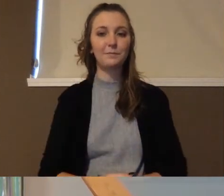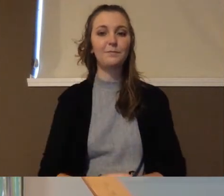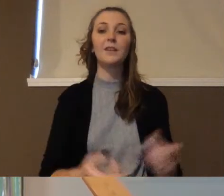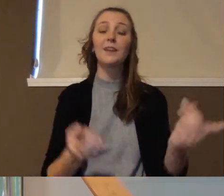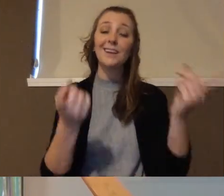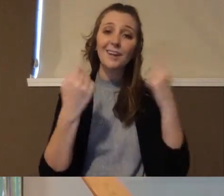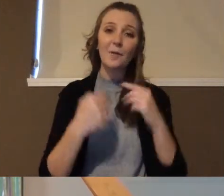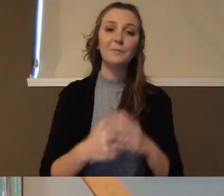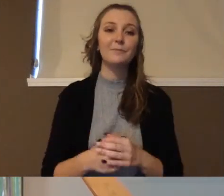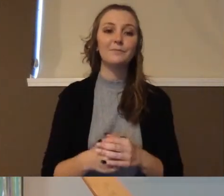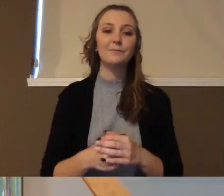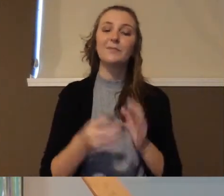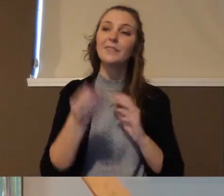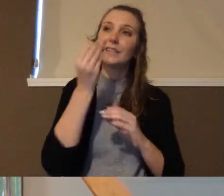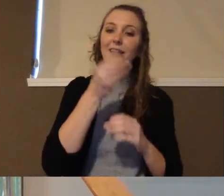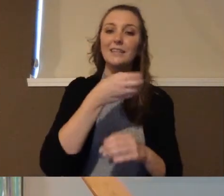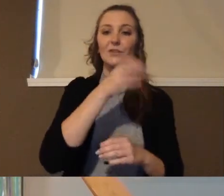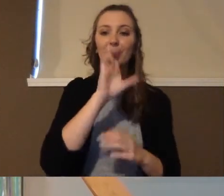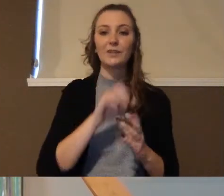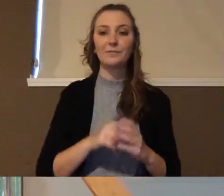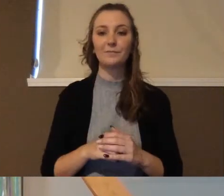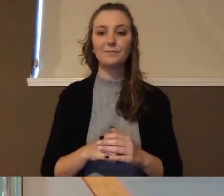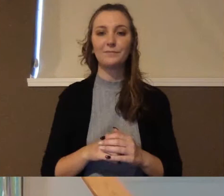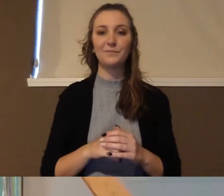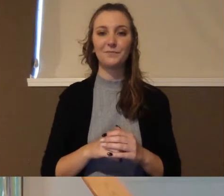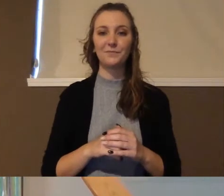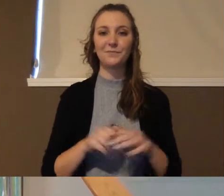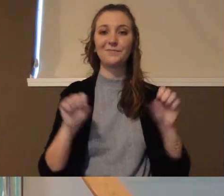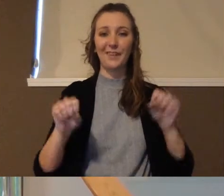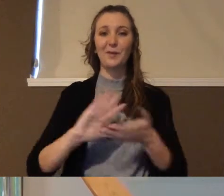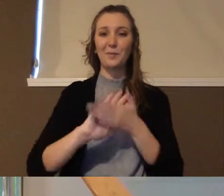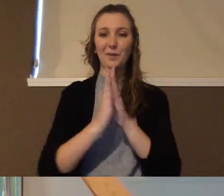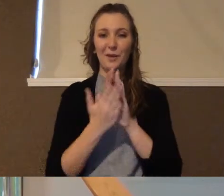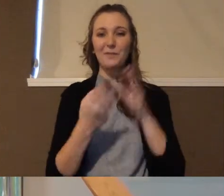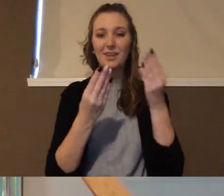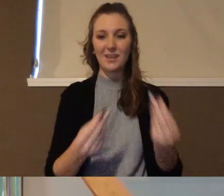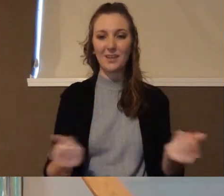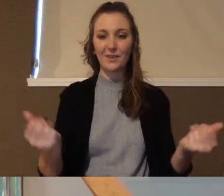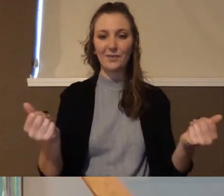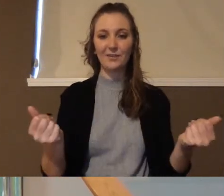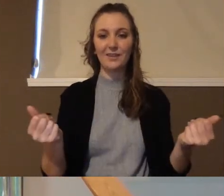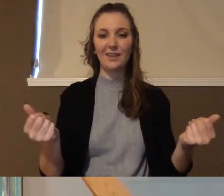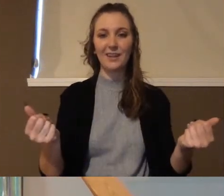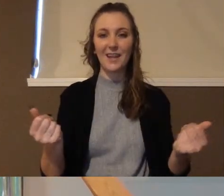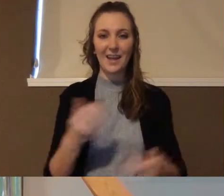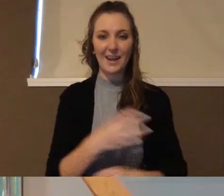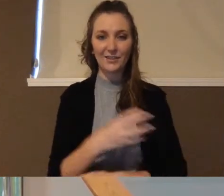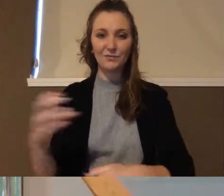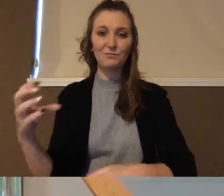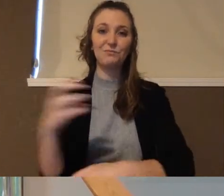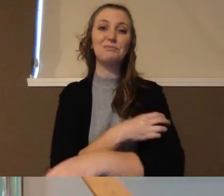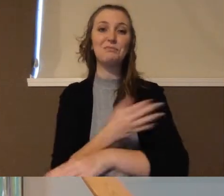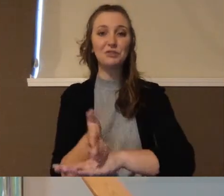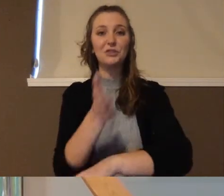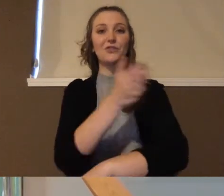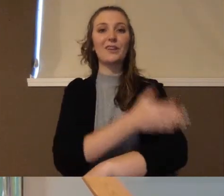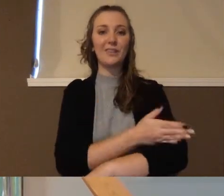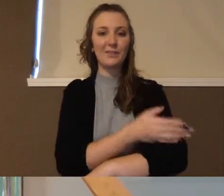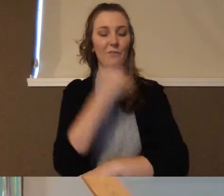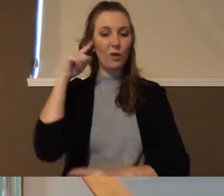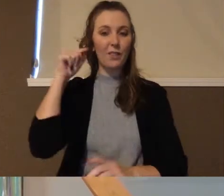Come, eat and drink, and be healed and strengthened for this